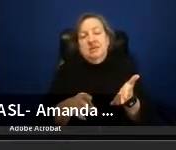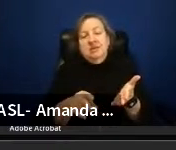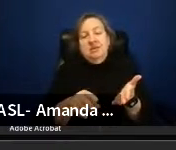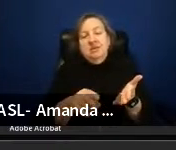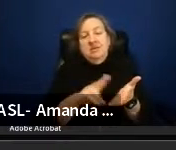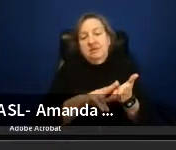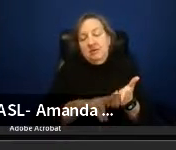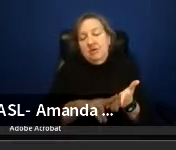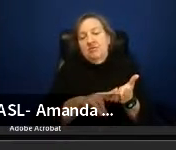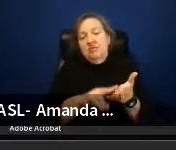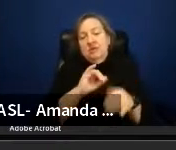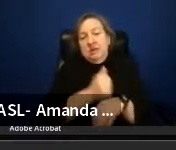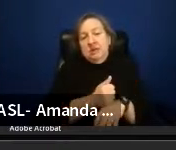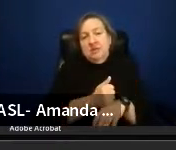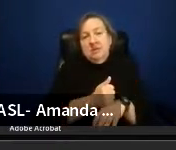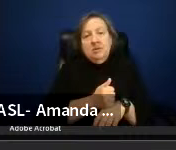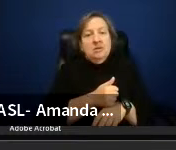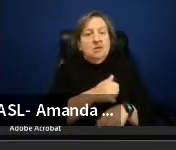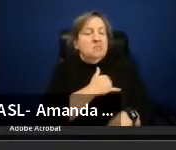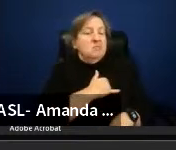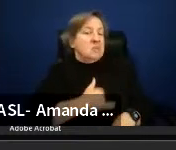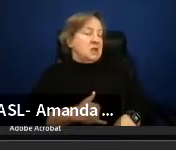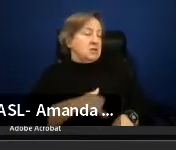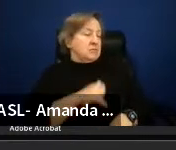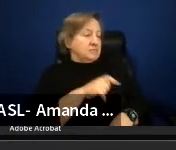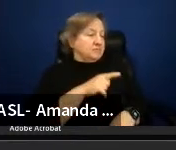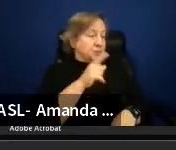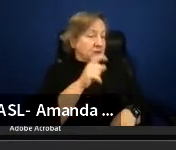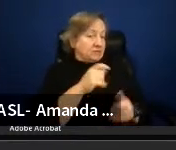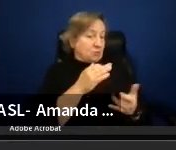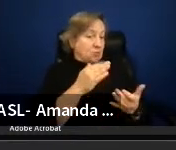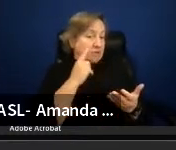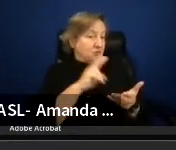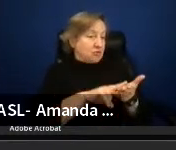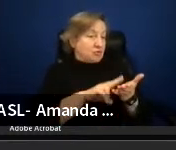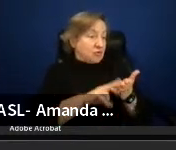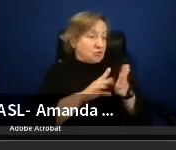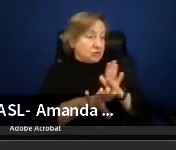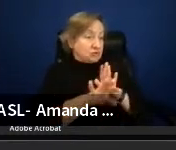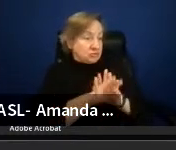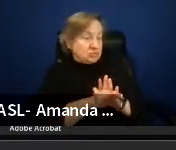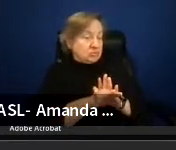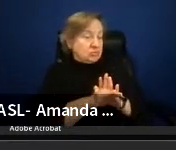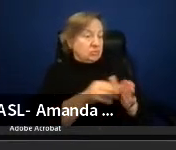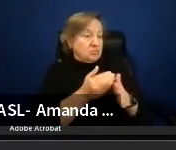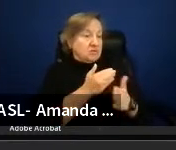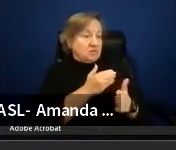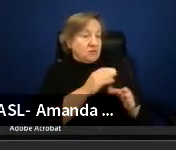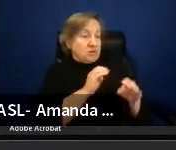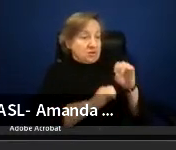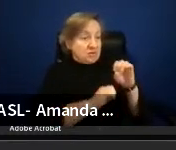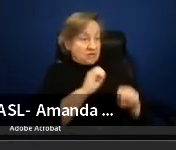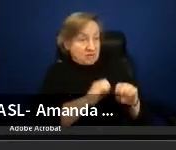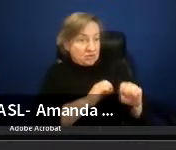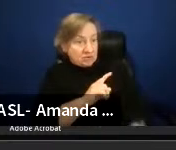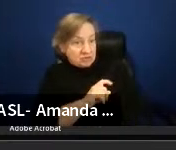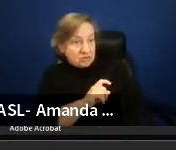is set up. Do we have to wait for this contractor to be selected before the evaluation?